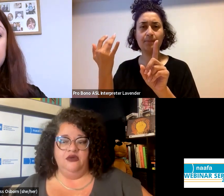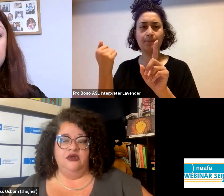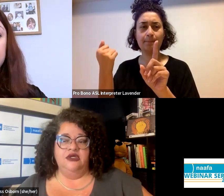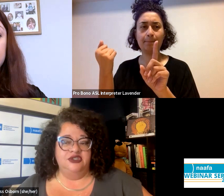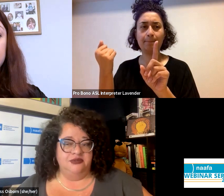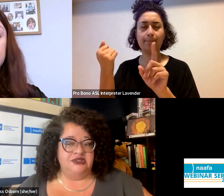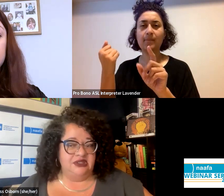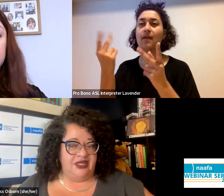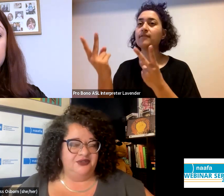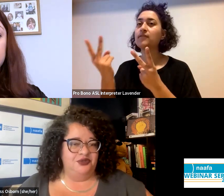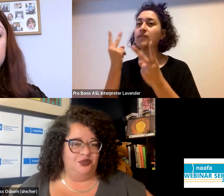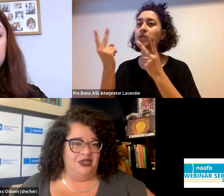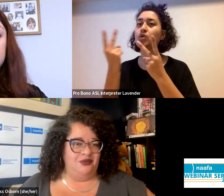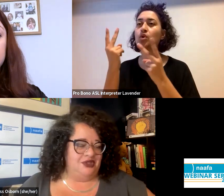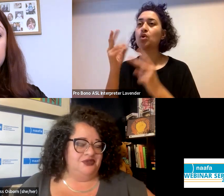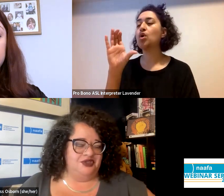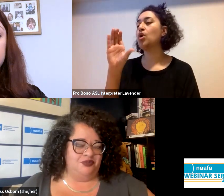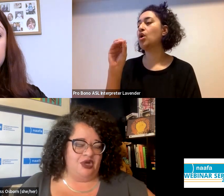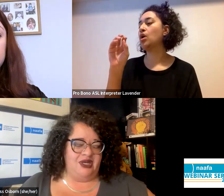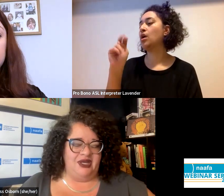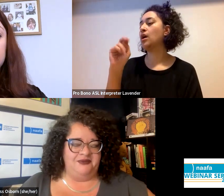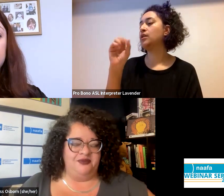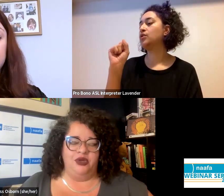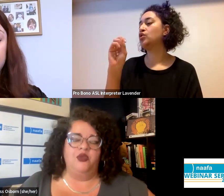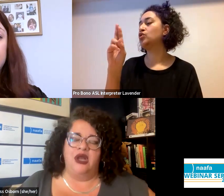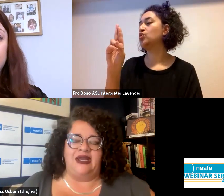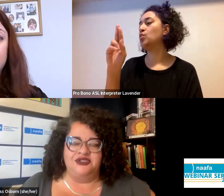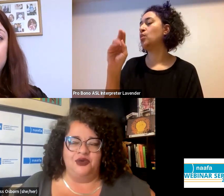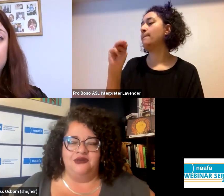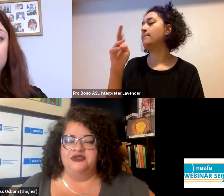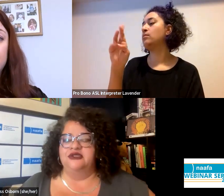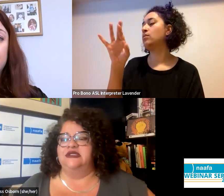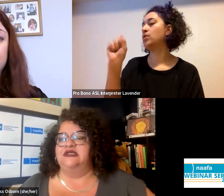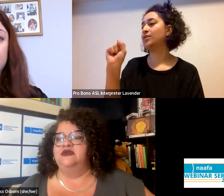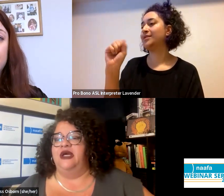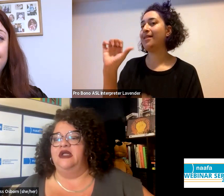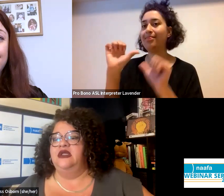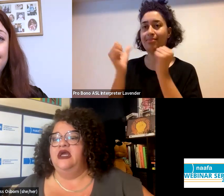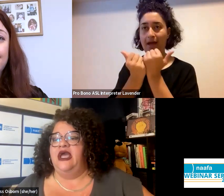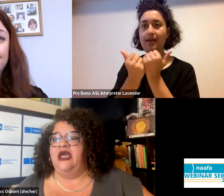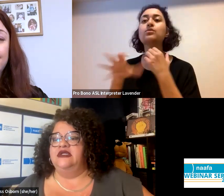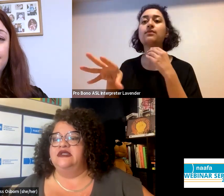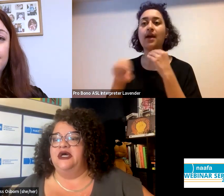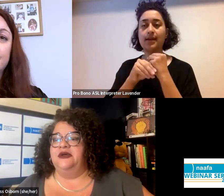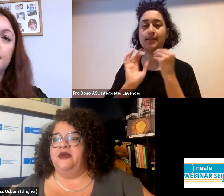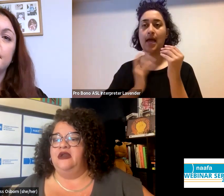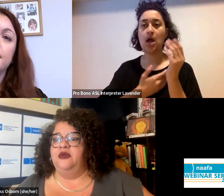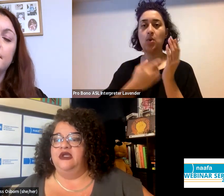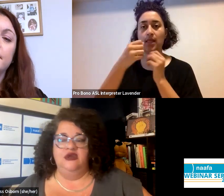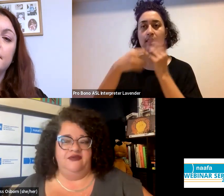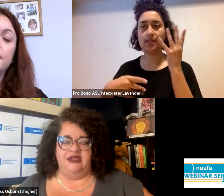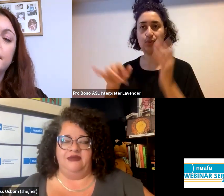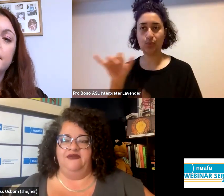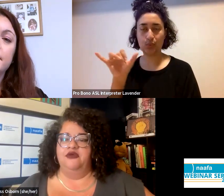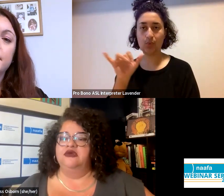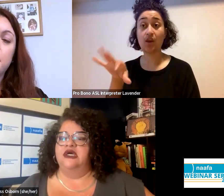the Funeral Consumers Alliance, which was also just brought, we're adding to our resource list as well, and